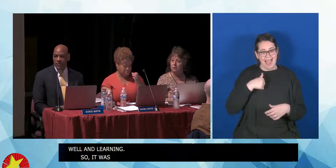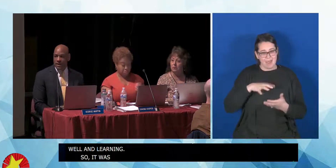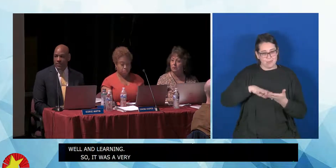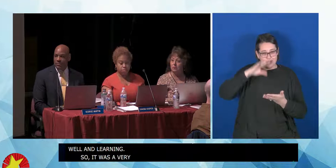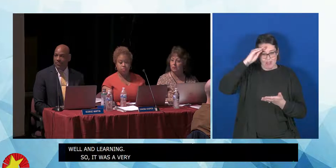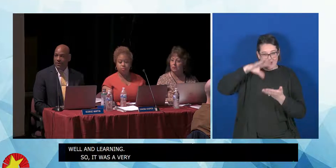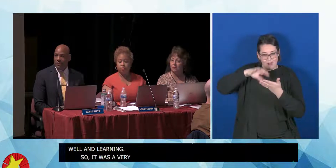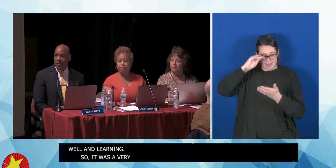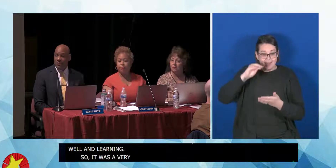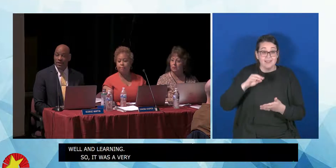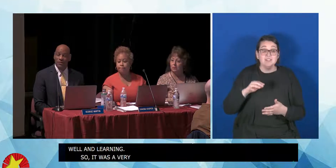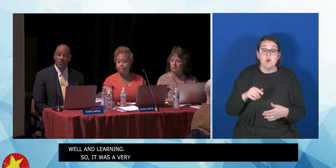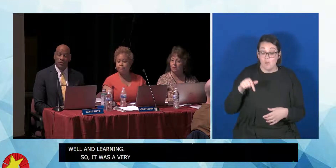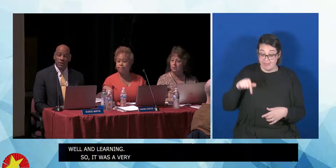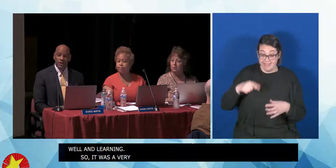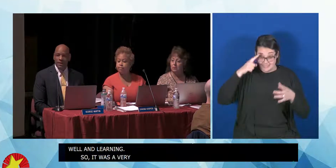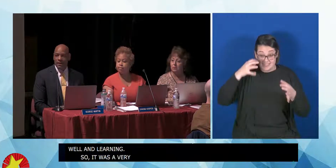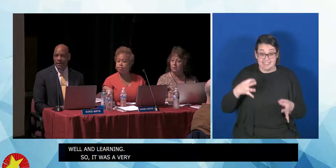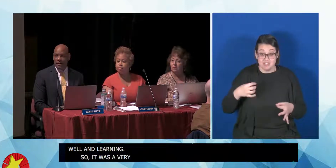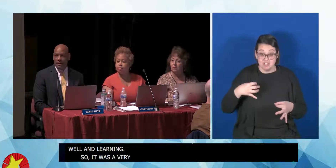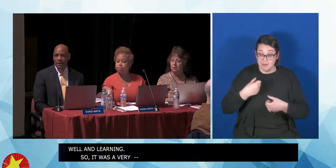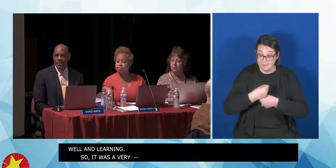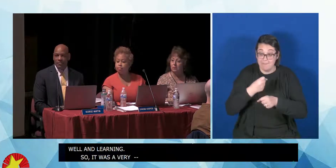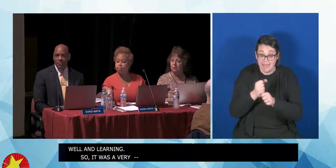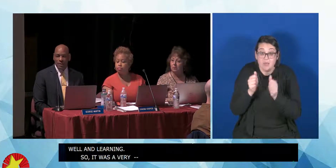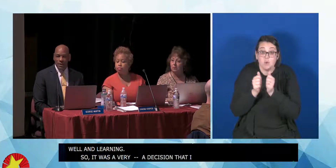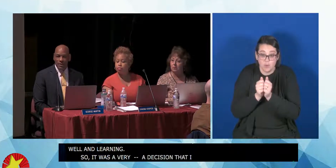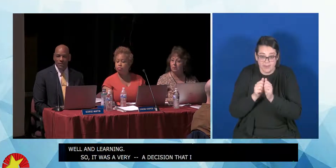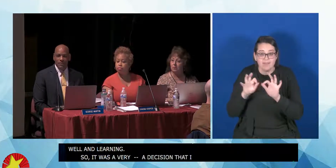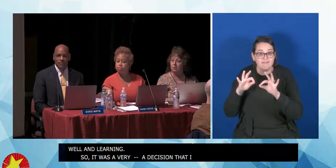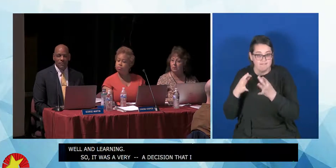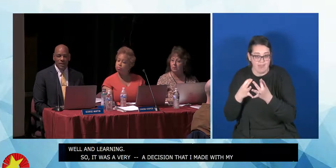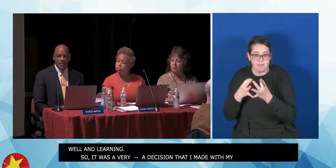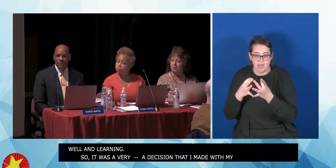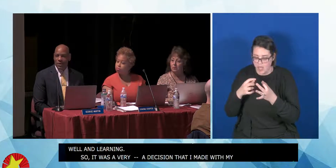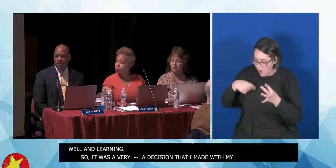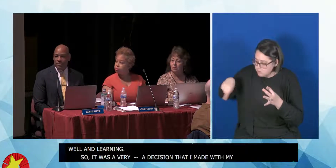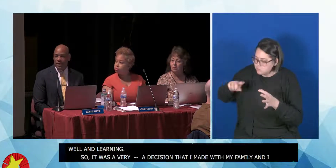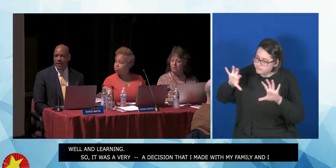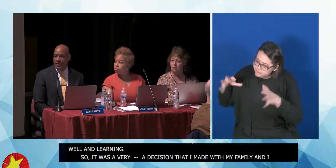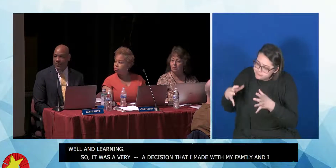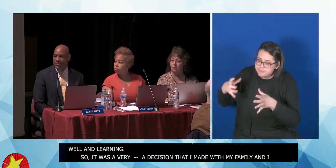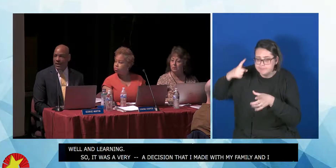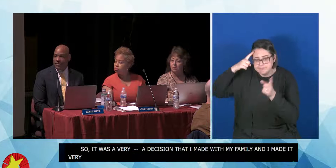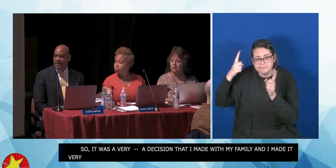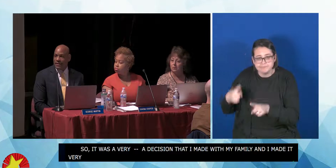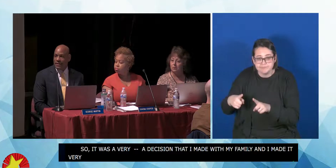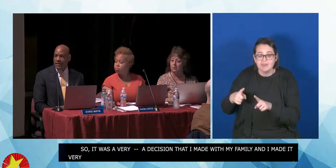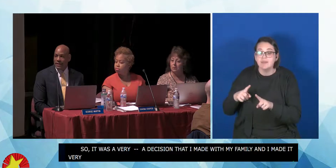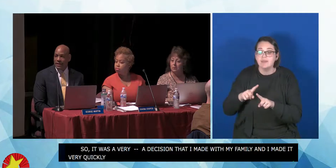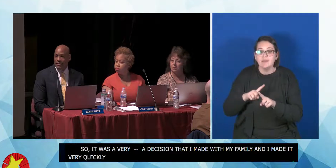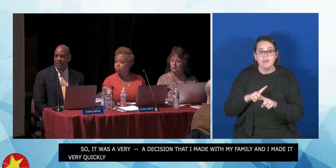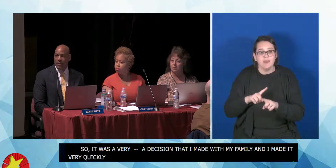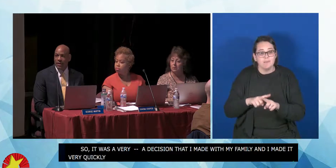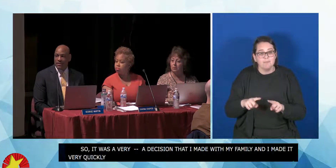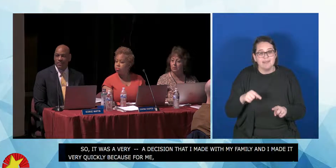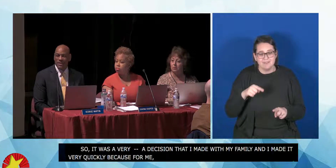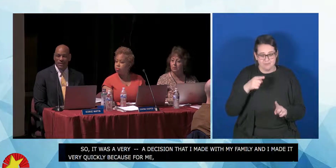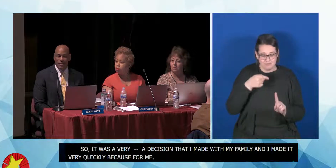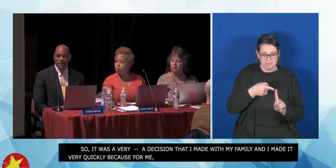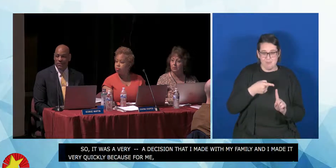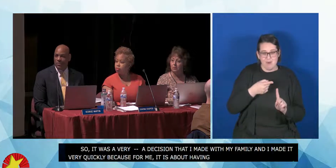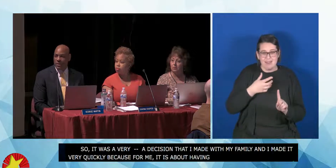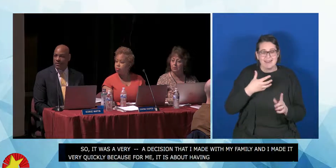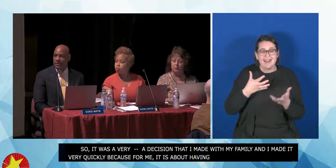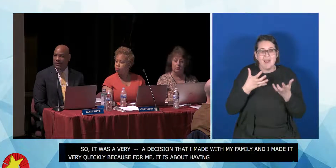decision that I made with my family. I made it very quickly because for me it's about having impact and making something